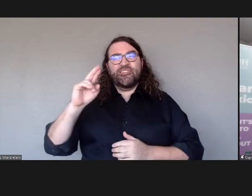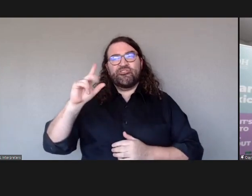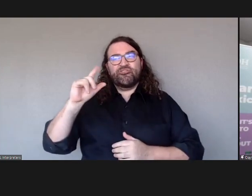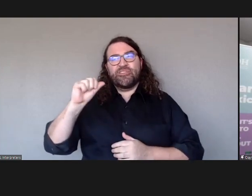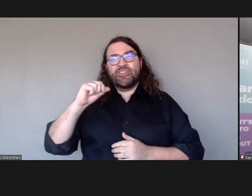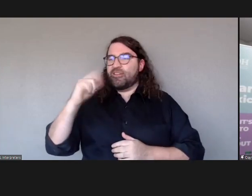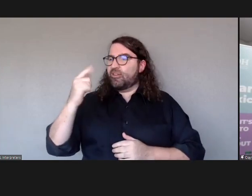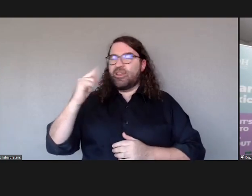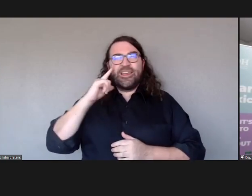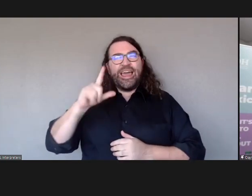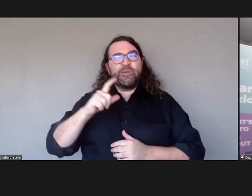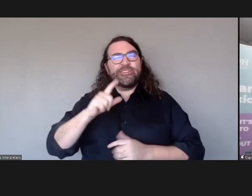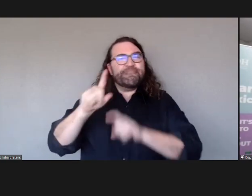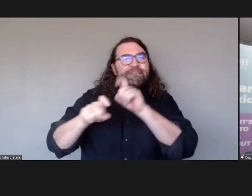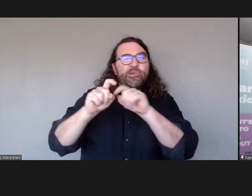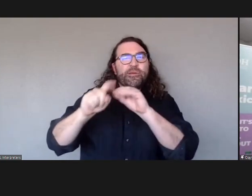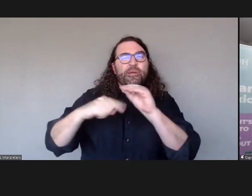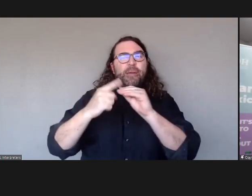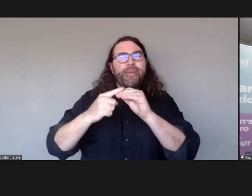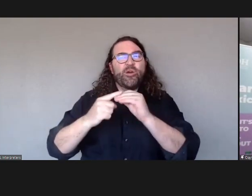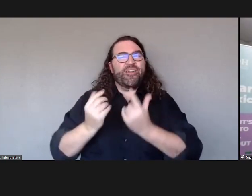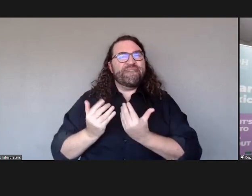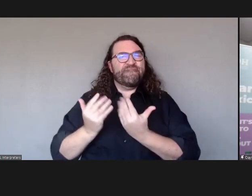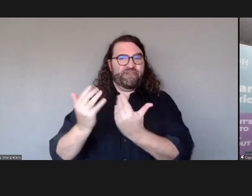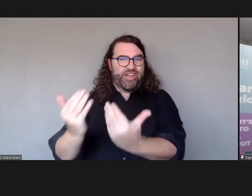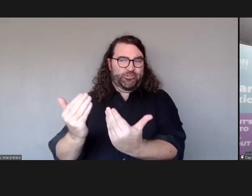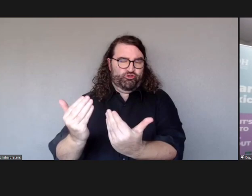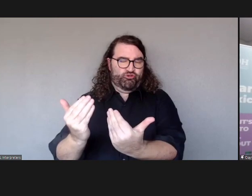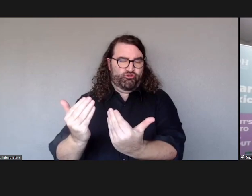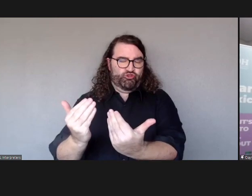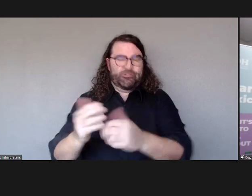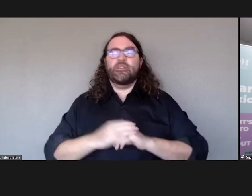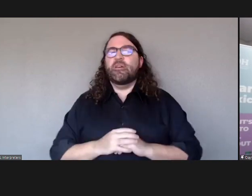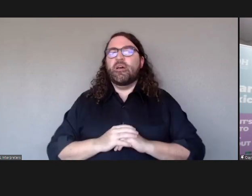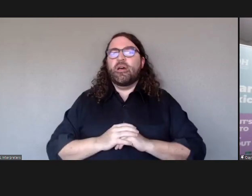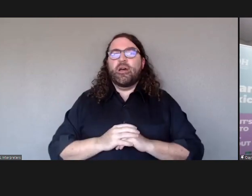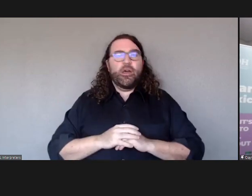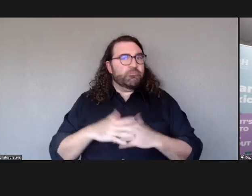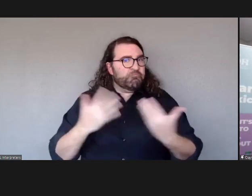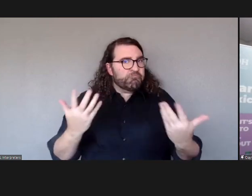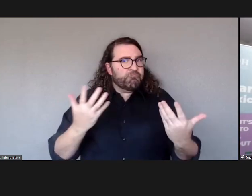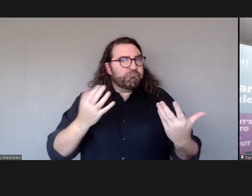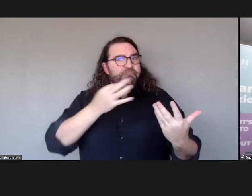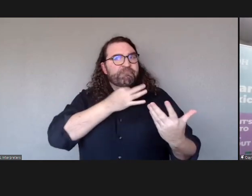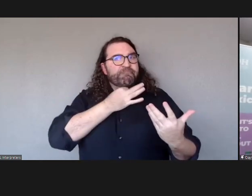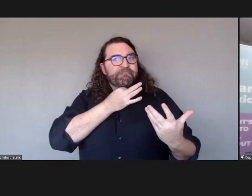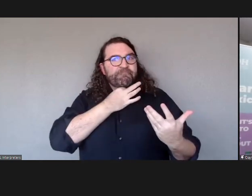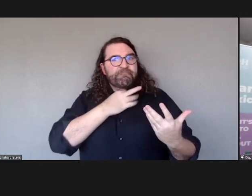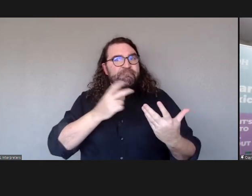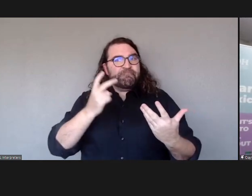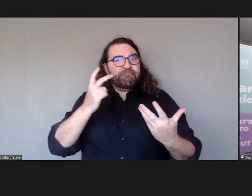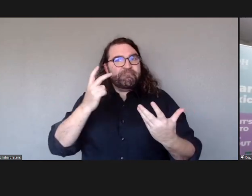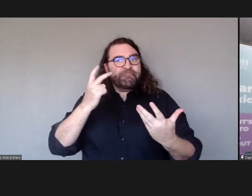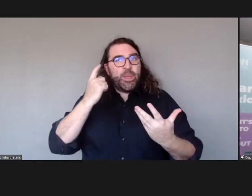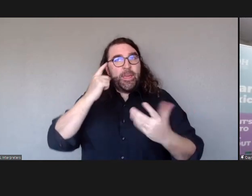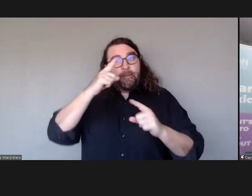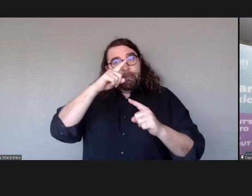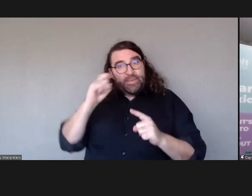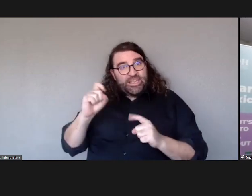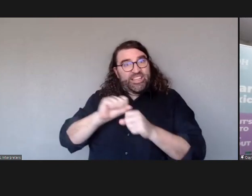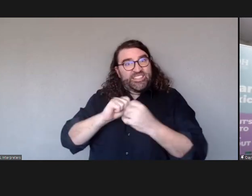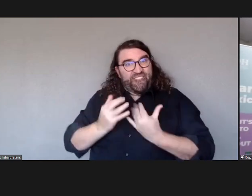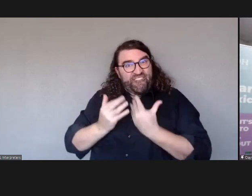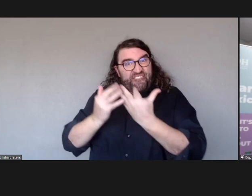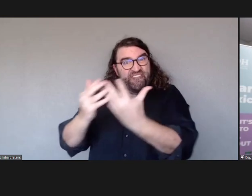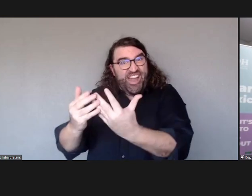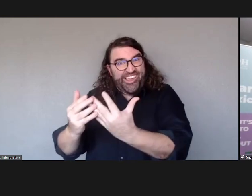wildfire information. I was curious if you had seen an impact on COVID-19 as a result of the